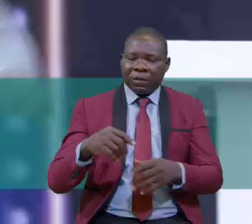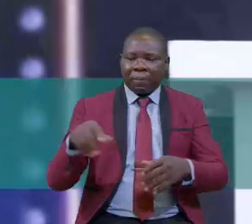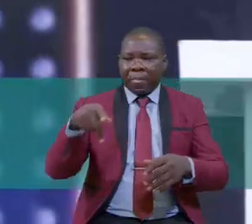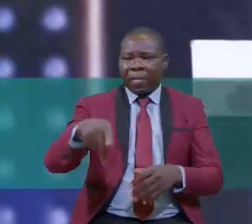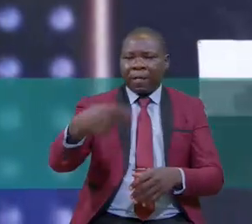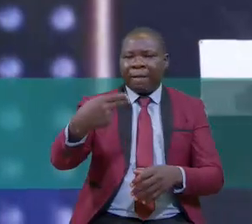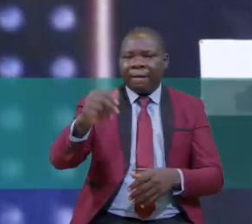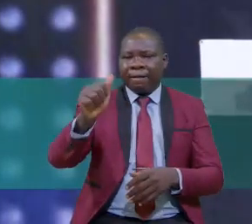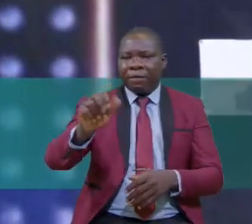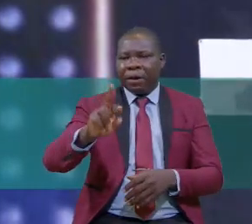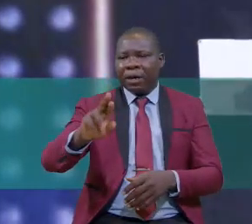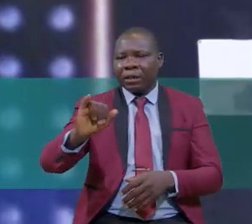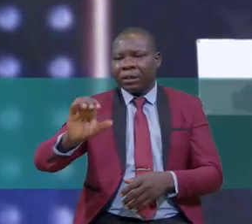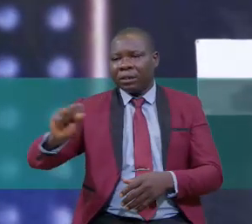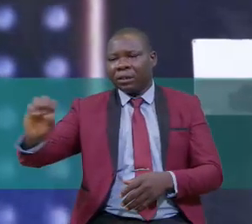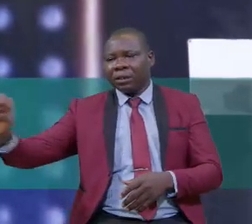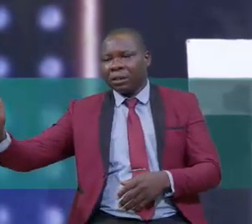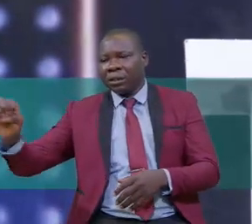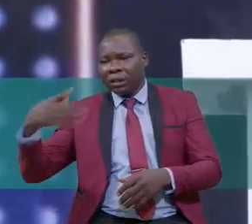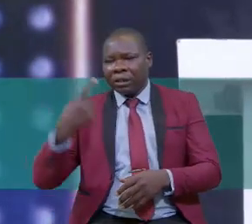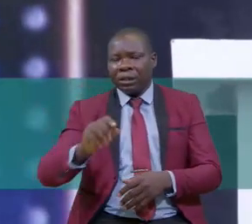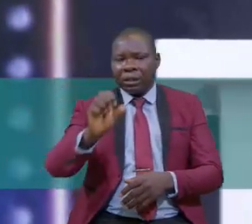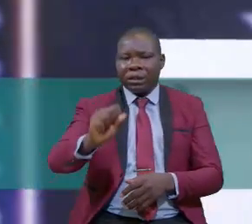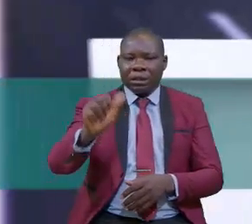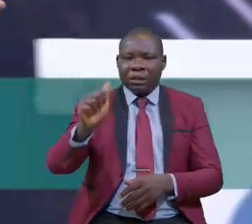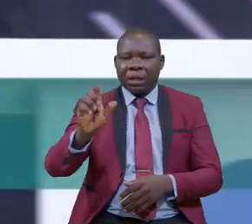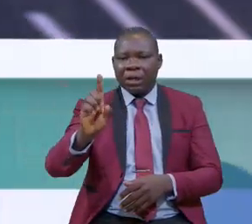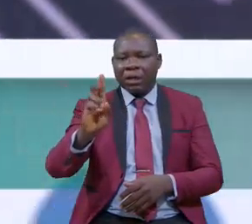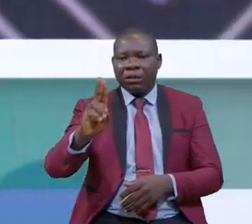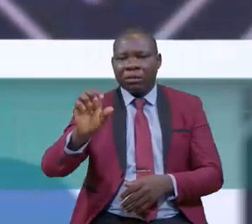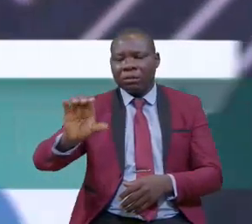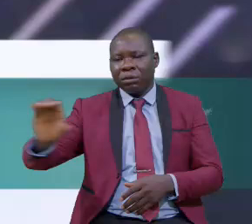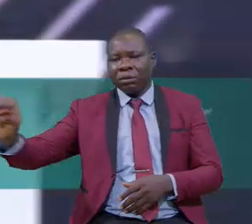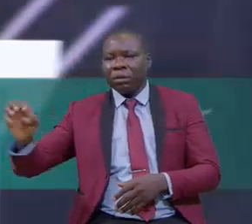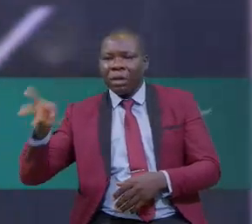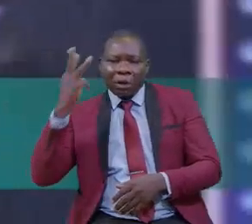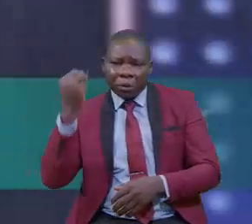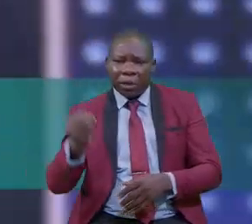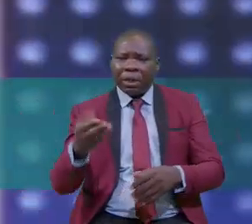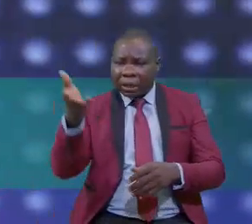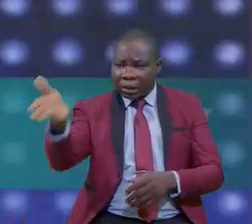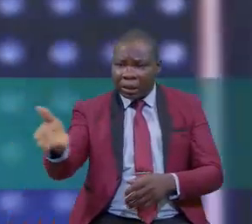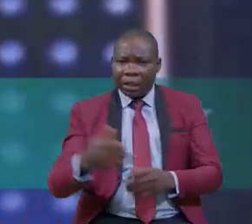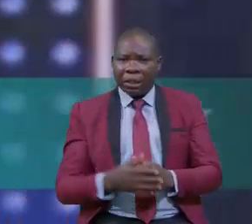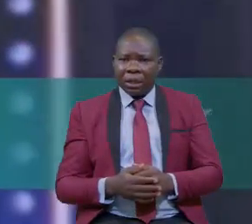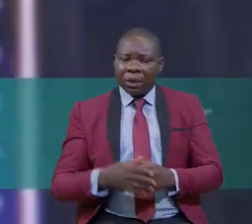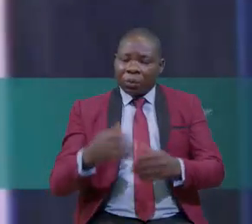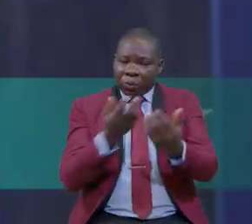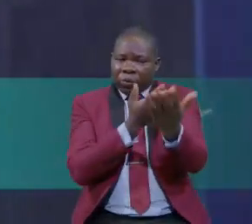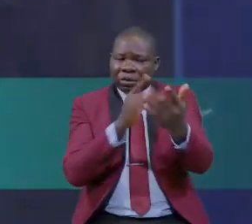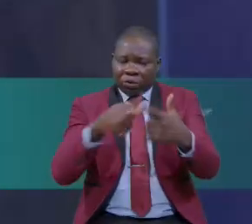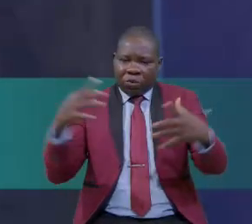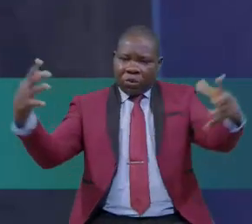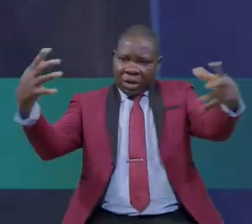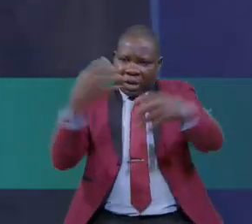they were watching him to catch a word from him. All the same, he said